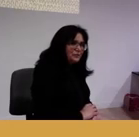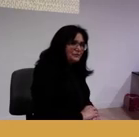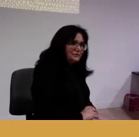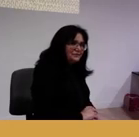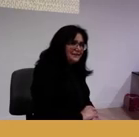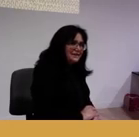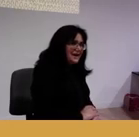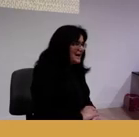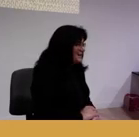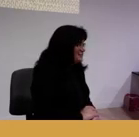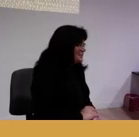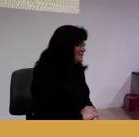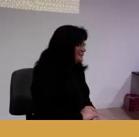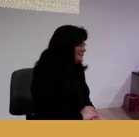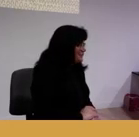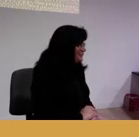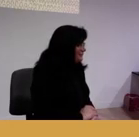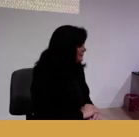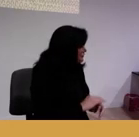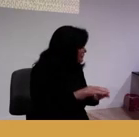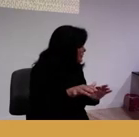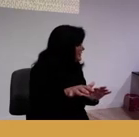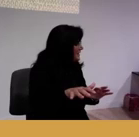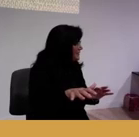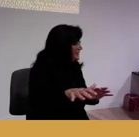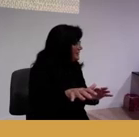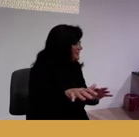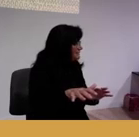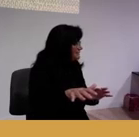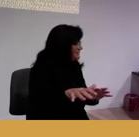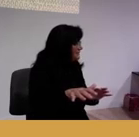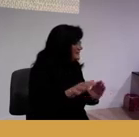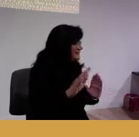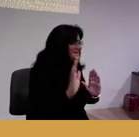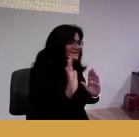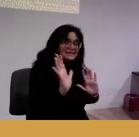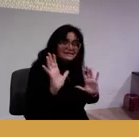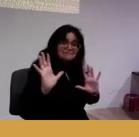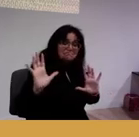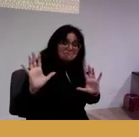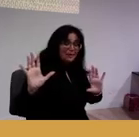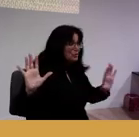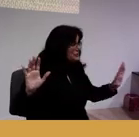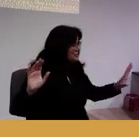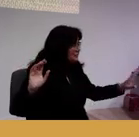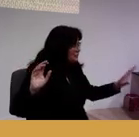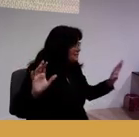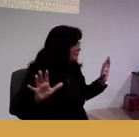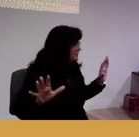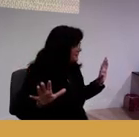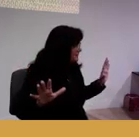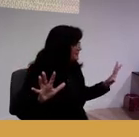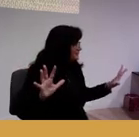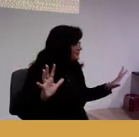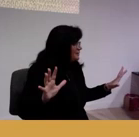AFL, and so I'm putting it out there that I'm not going to say which